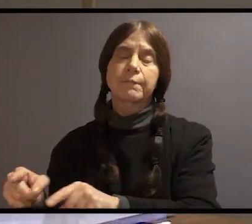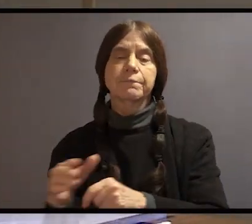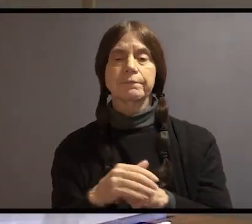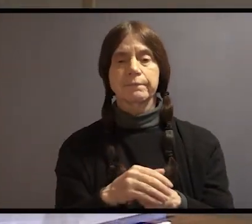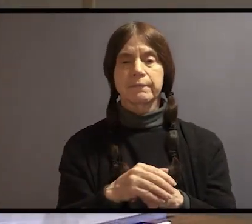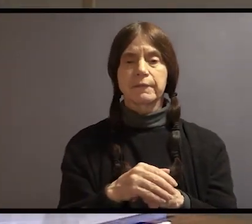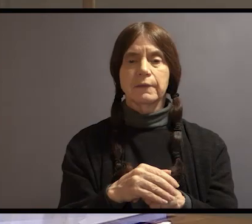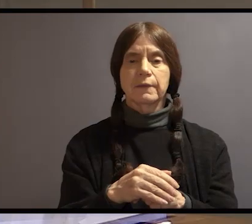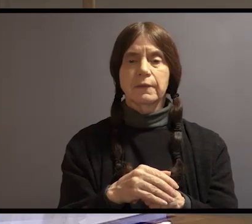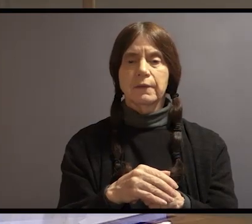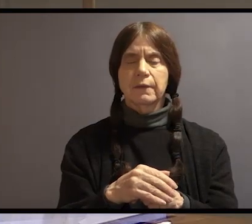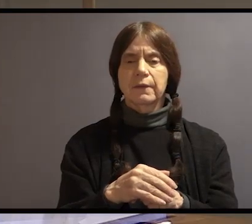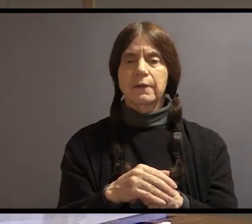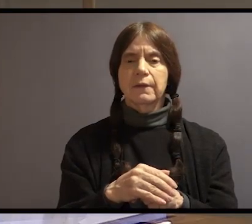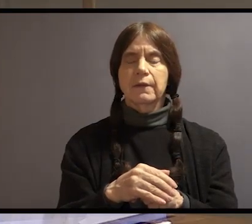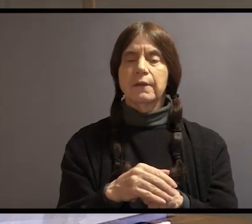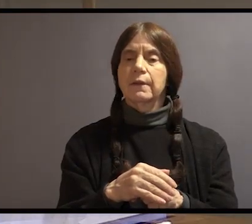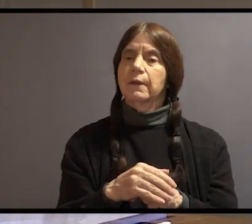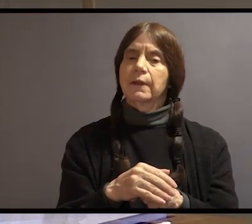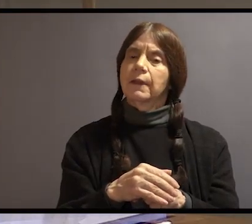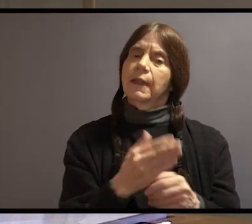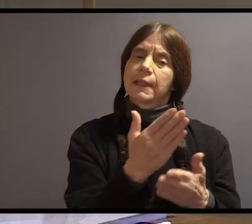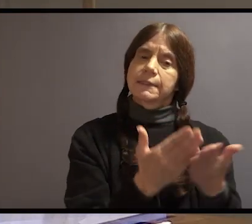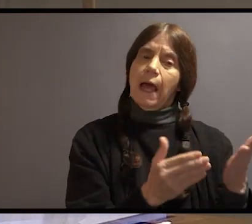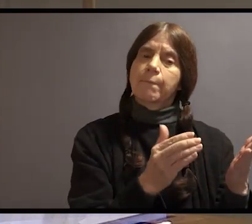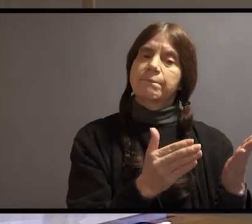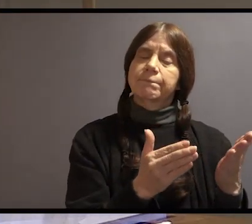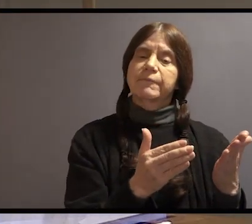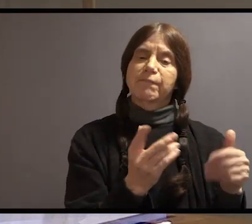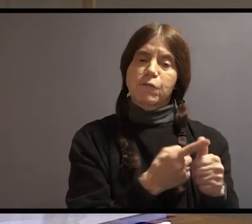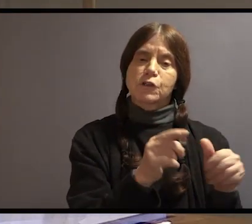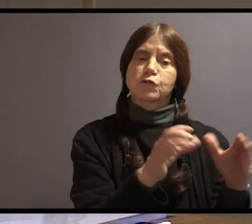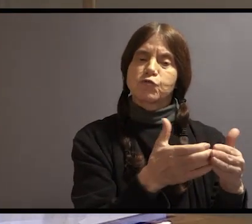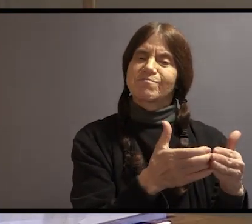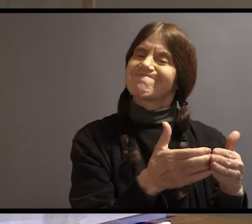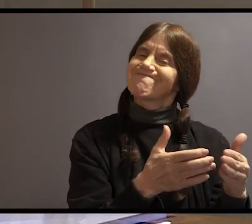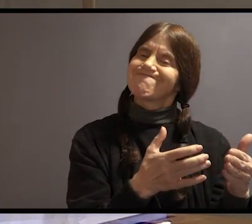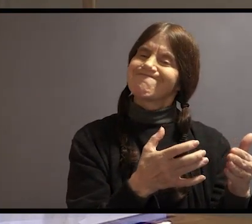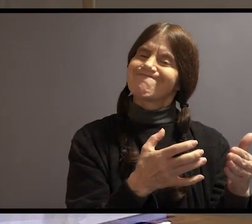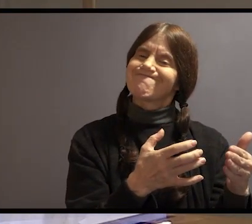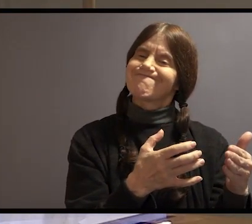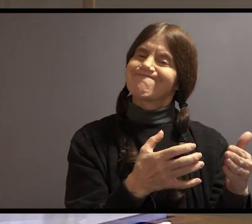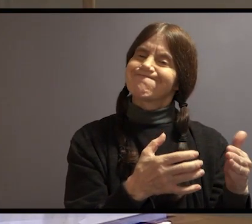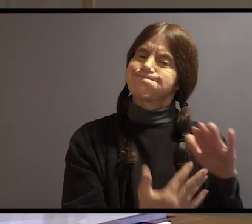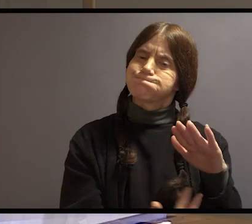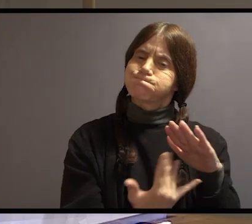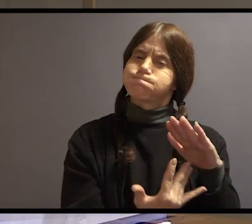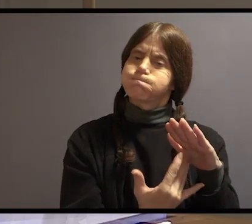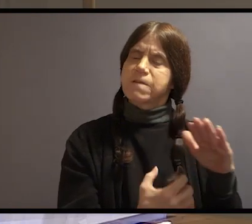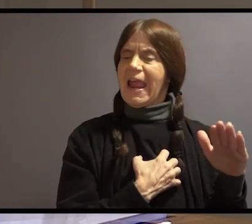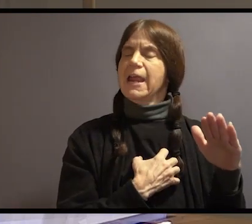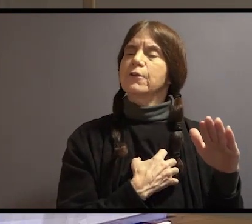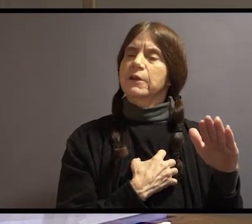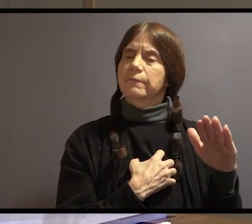But then we come to that part of the parable and we see that some were angry with the master and we ask why. Well, when it came to pay time, you